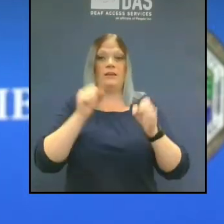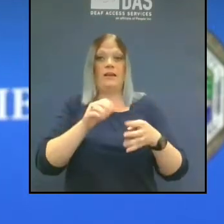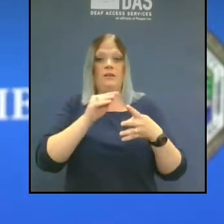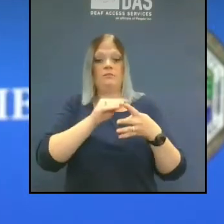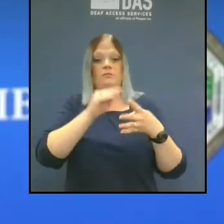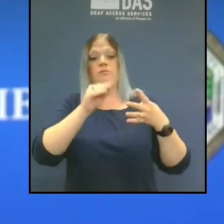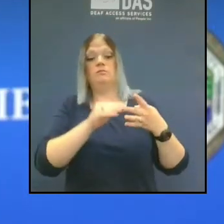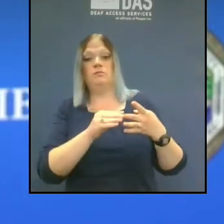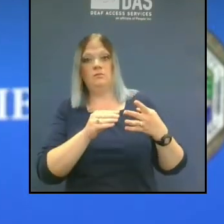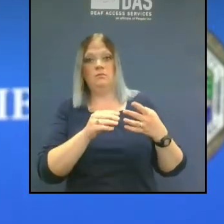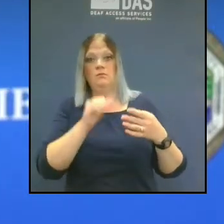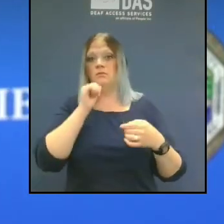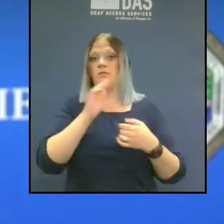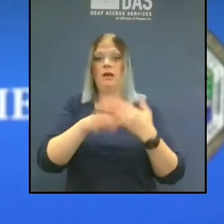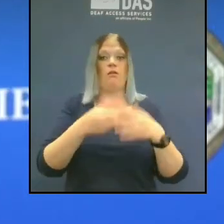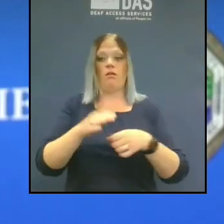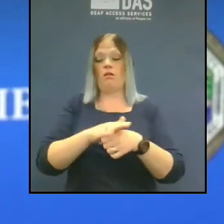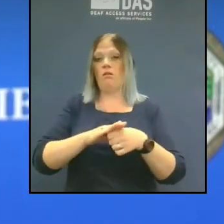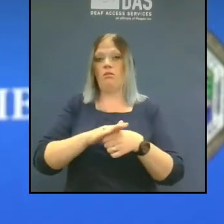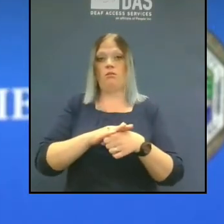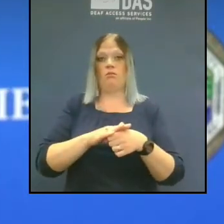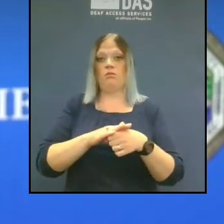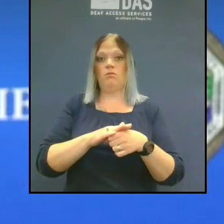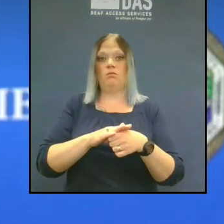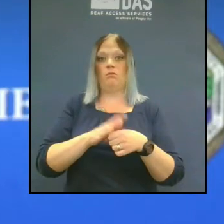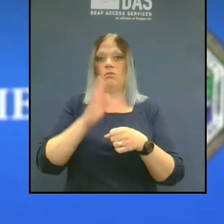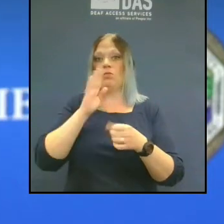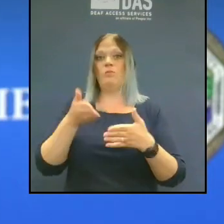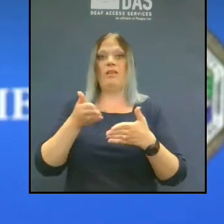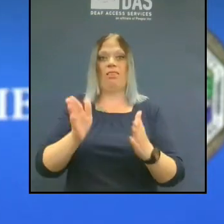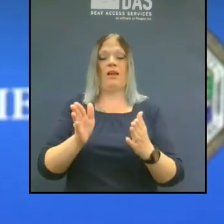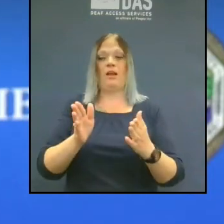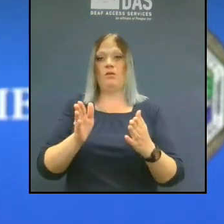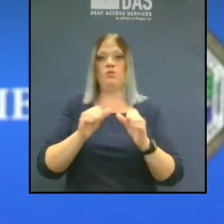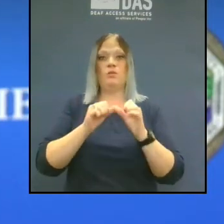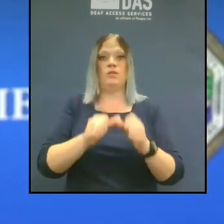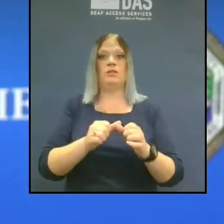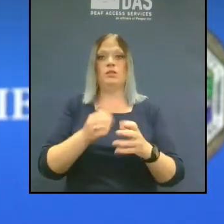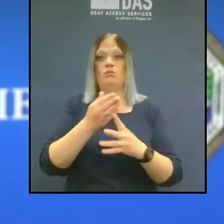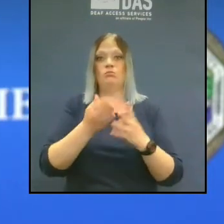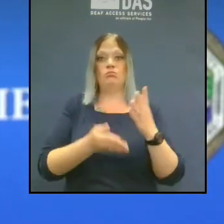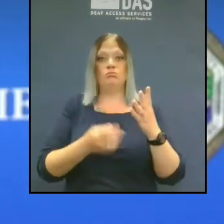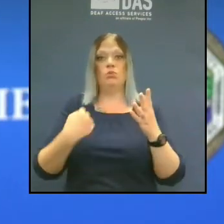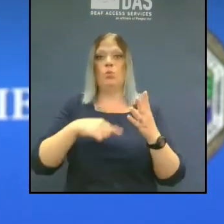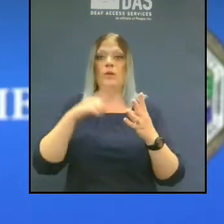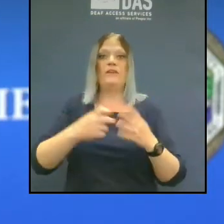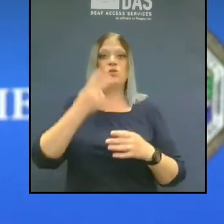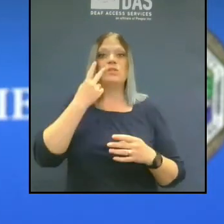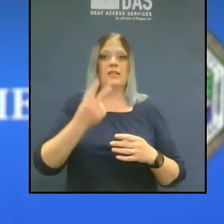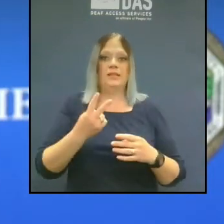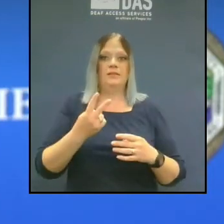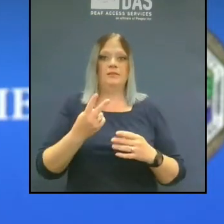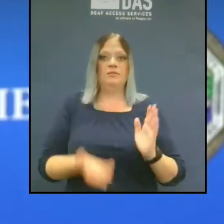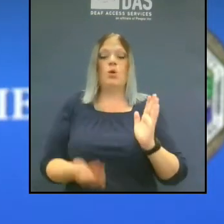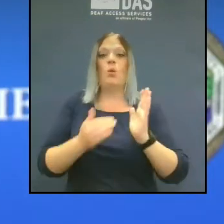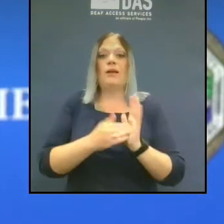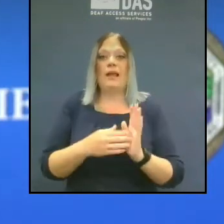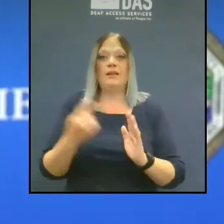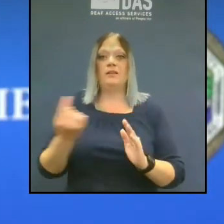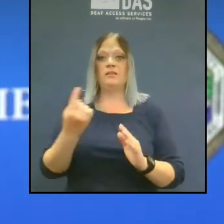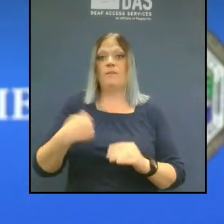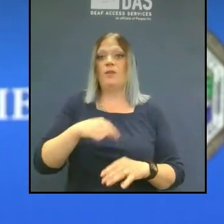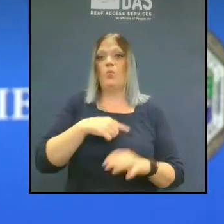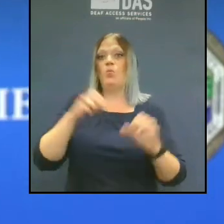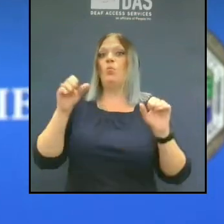2. Not all regions are going to be allowed to progress to phase 2. So, we'll have to see. But again, there's something we can